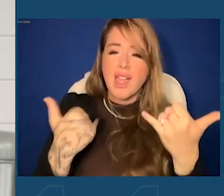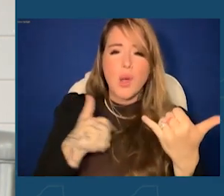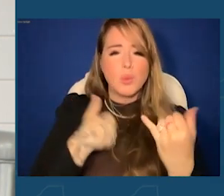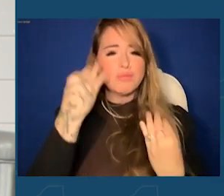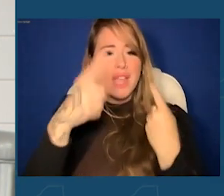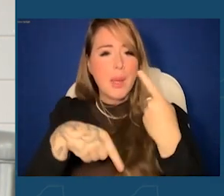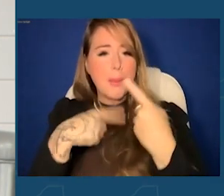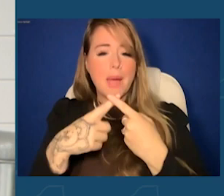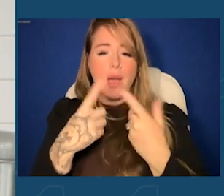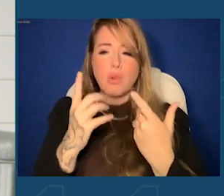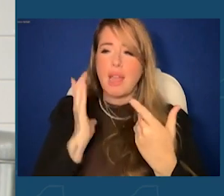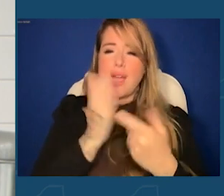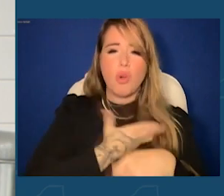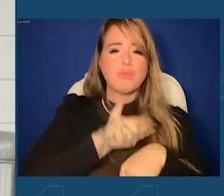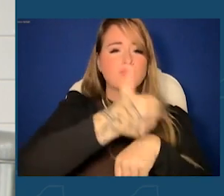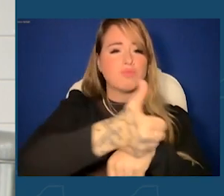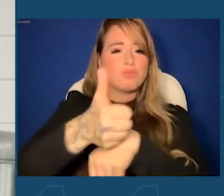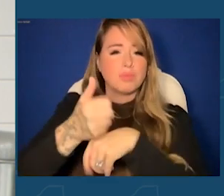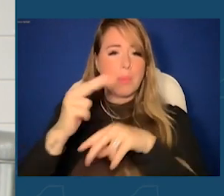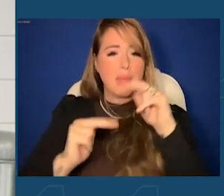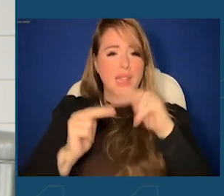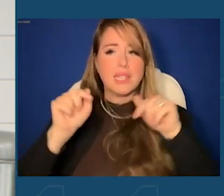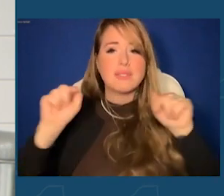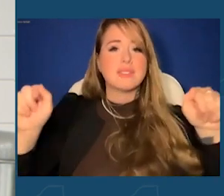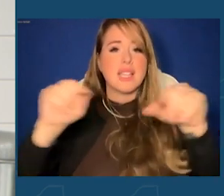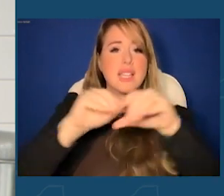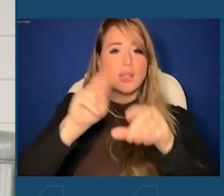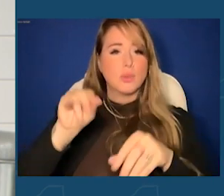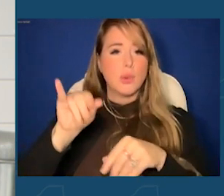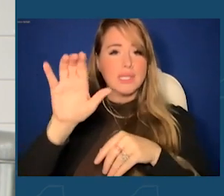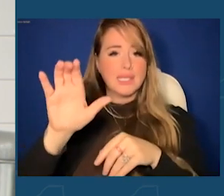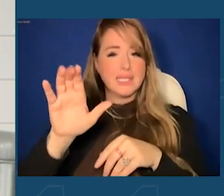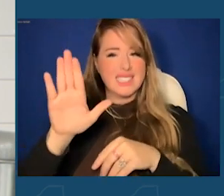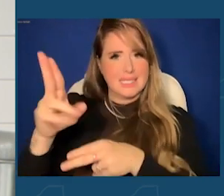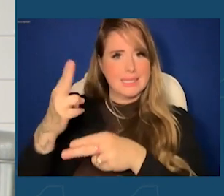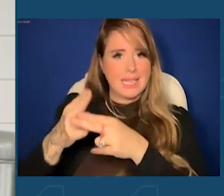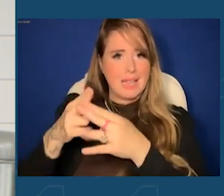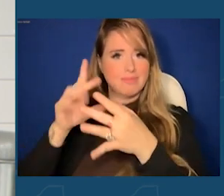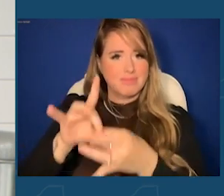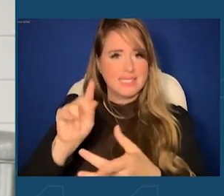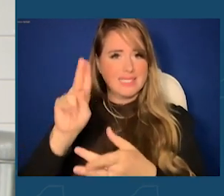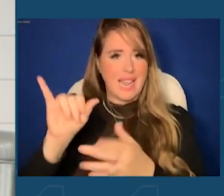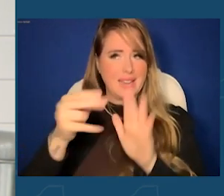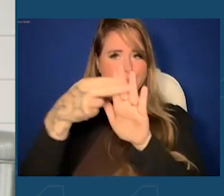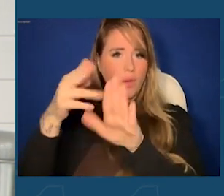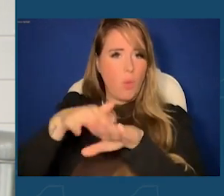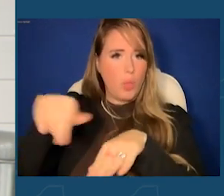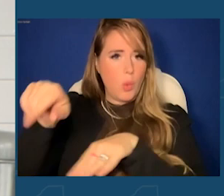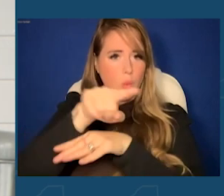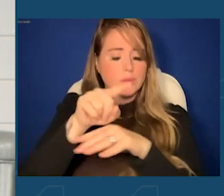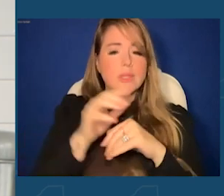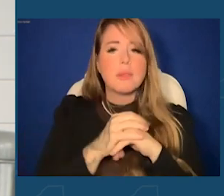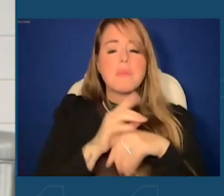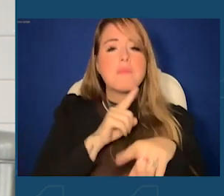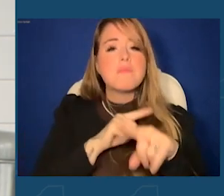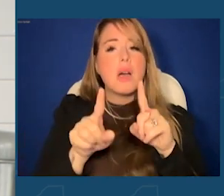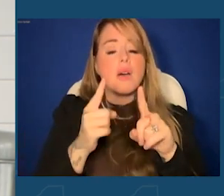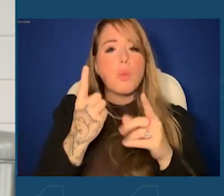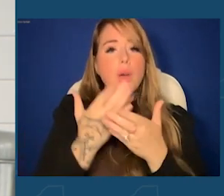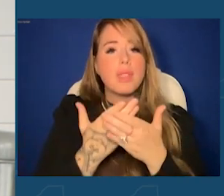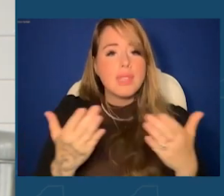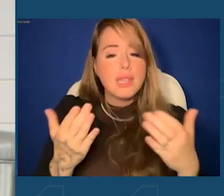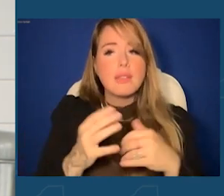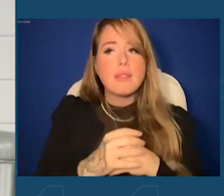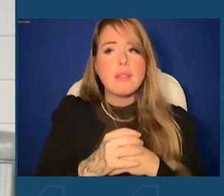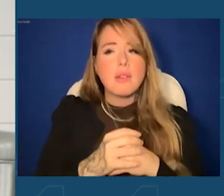have in the city. They have Danny's name associated with them. But one of the barriers holding back even more success is